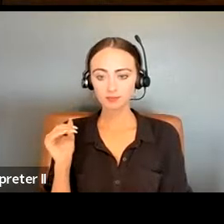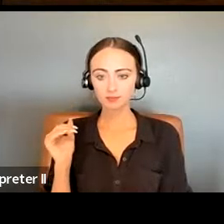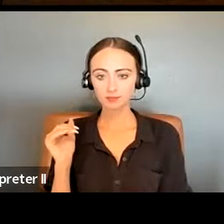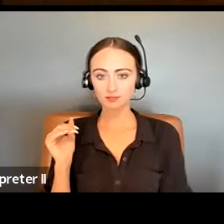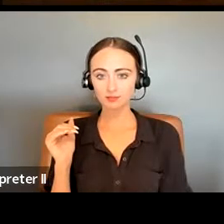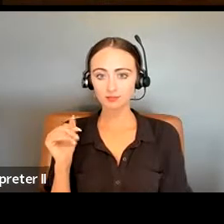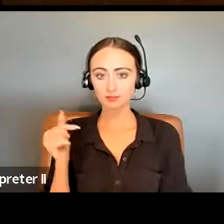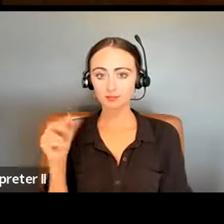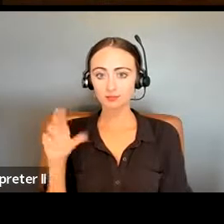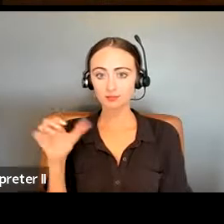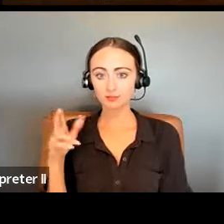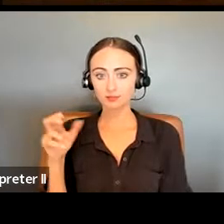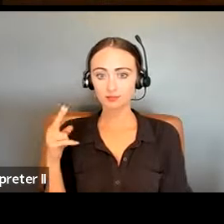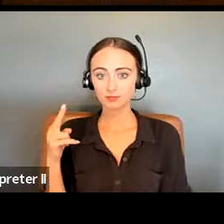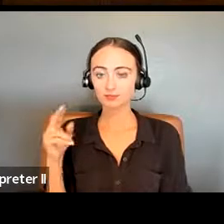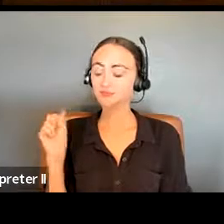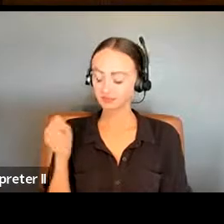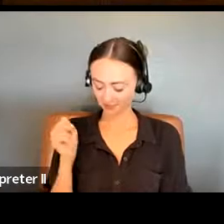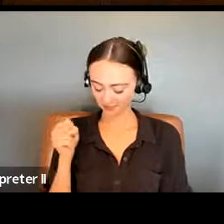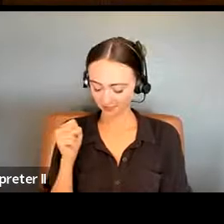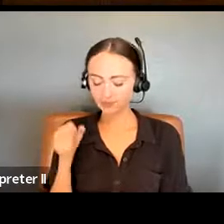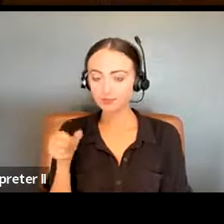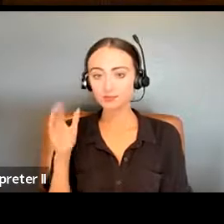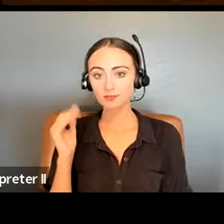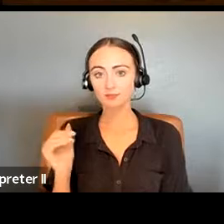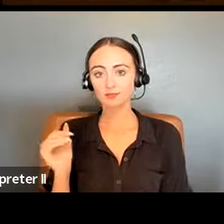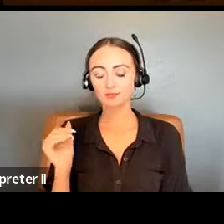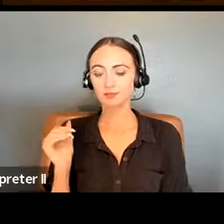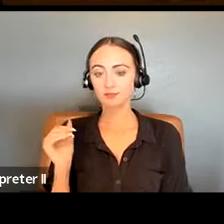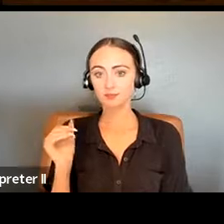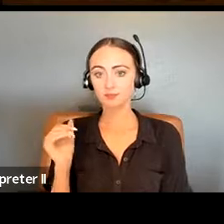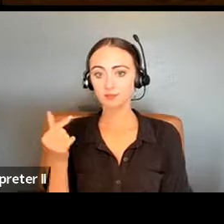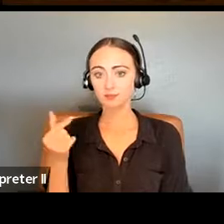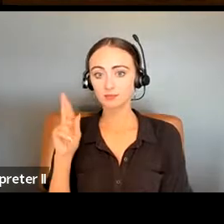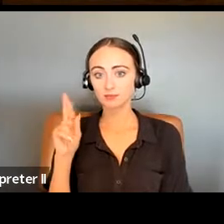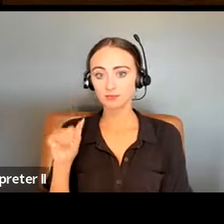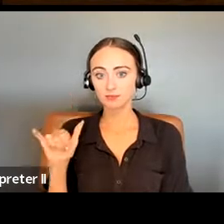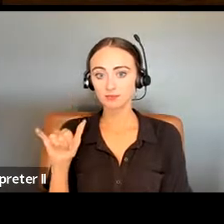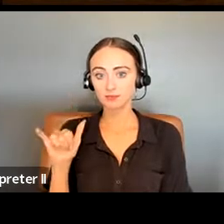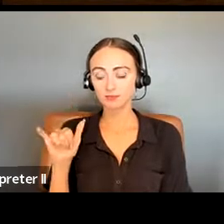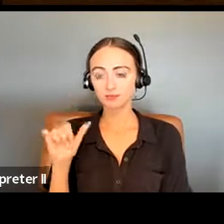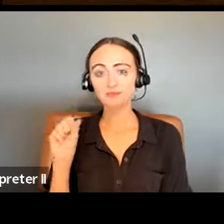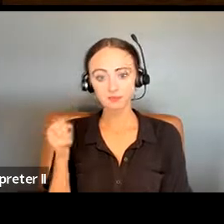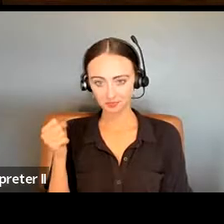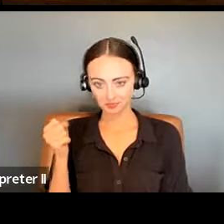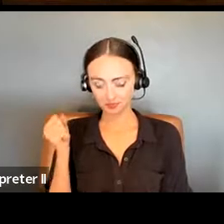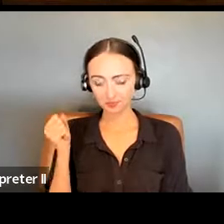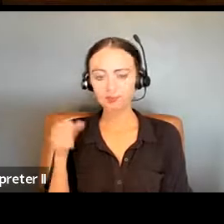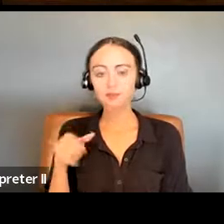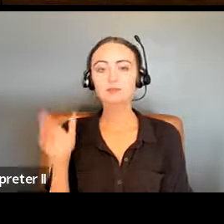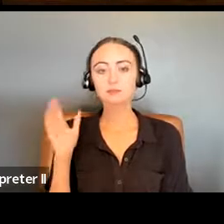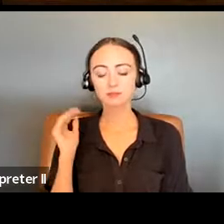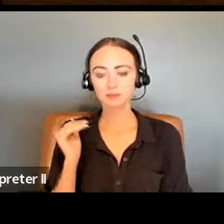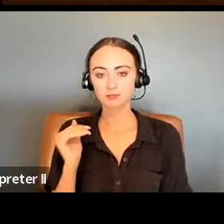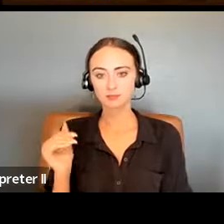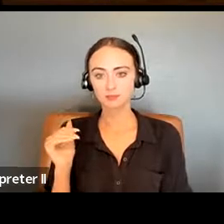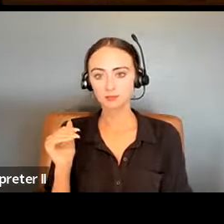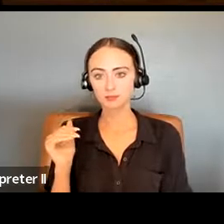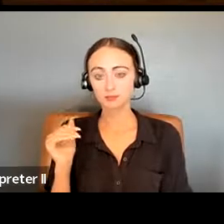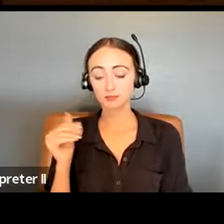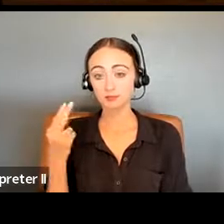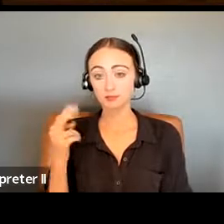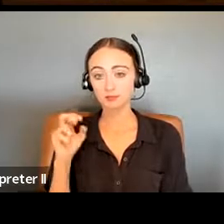yes. Councilmember Che. Yes. Councilmember Che votes yes. Councilmember Gray. Yes. Councilmember Gray votes yes.